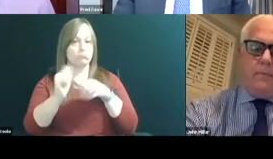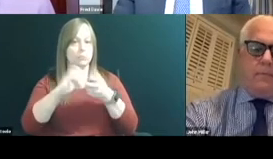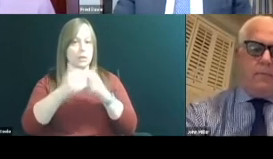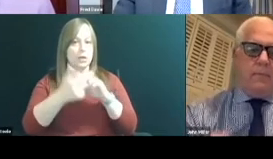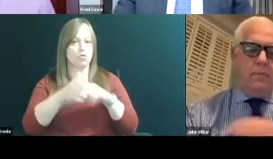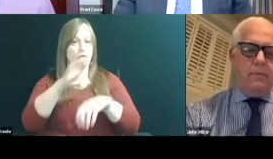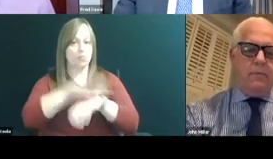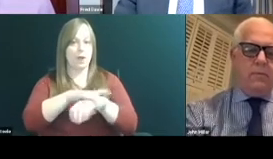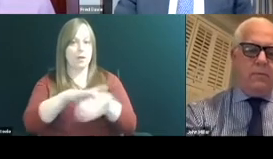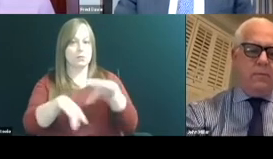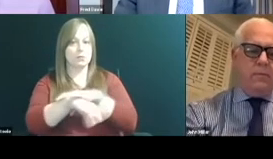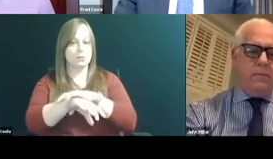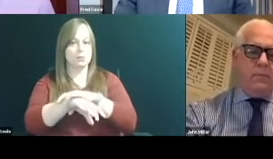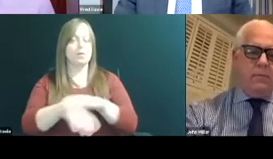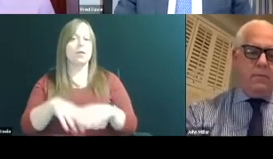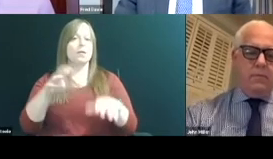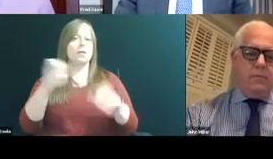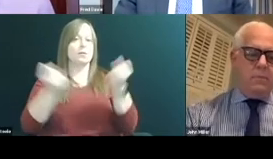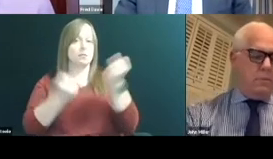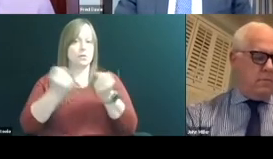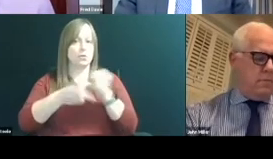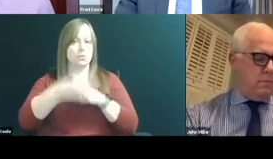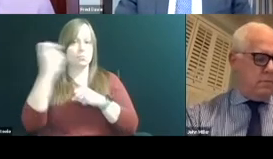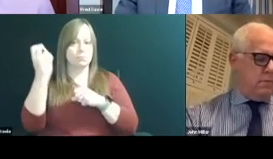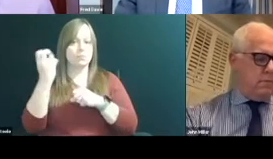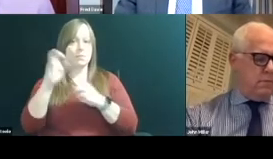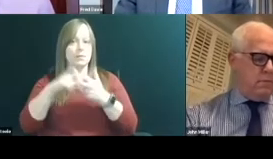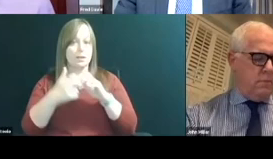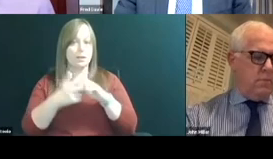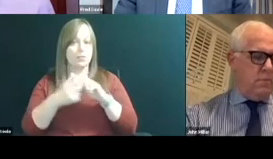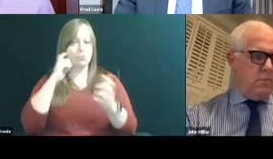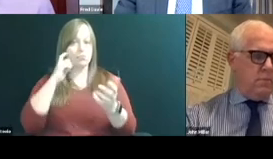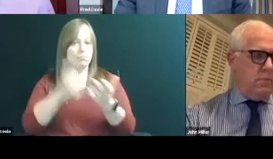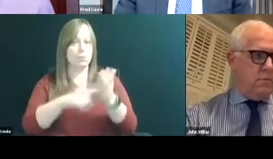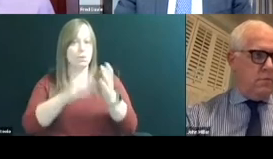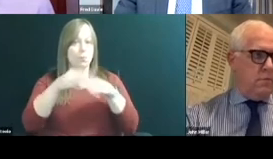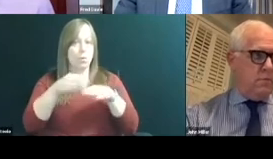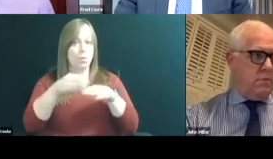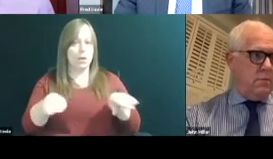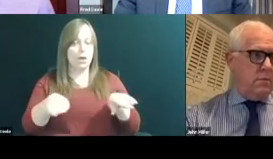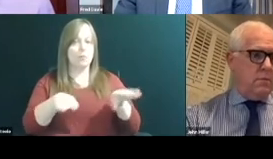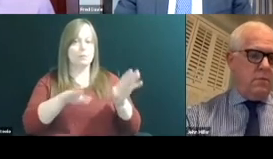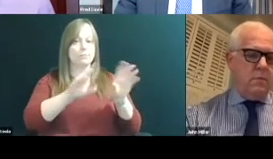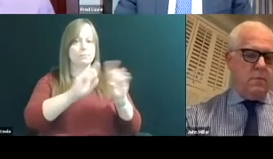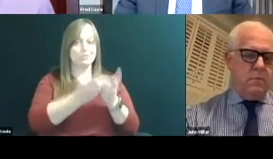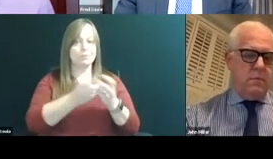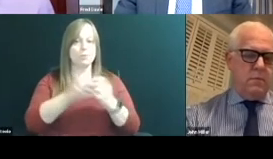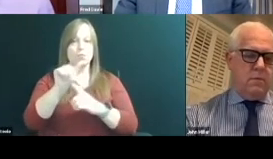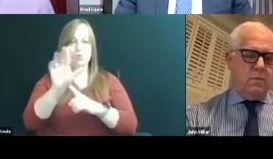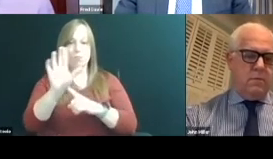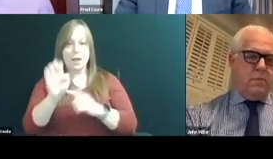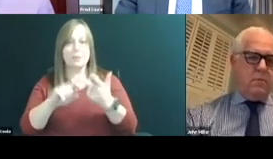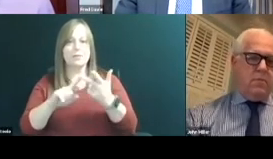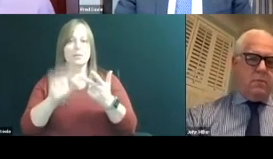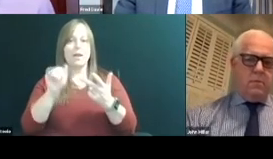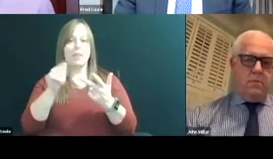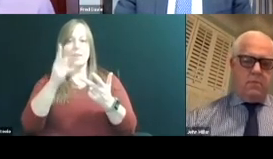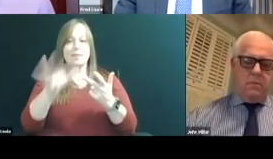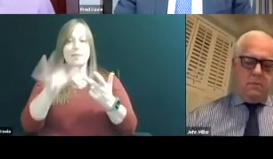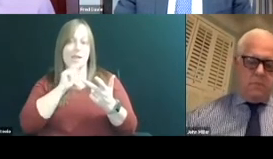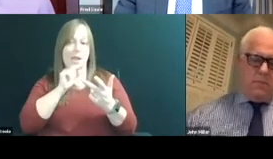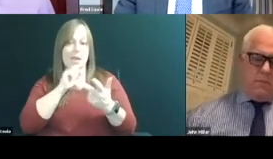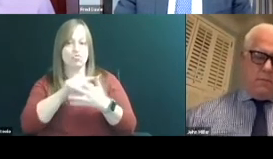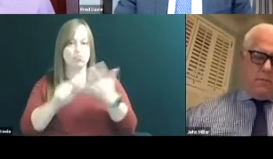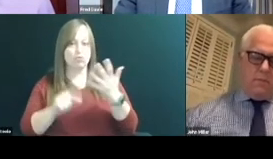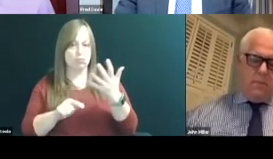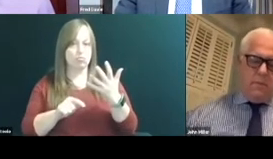made, and vehicles seized. This information is going to then be broken down by precinct, race, ethnicity, and age.